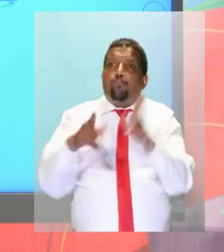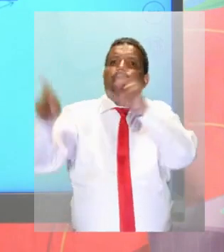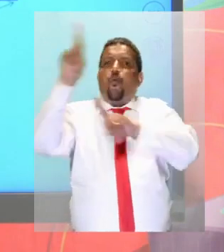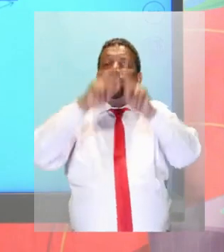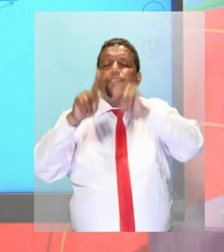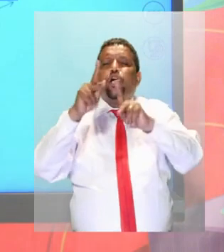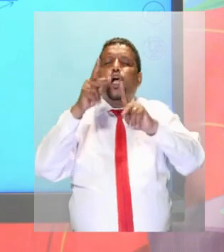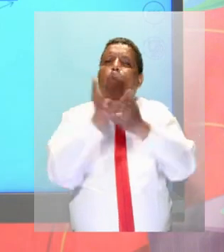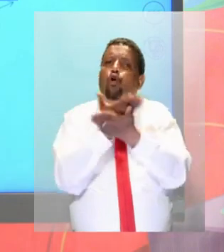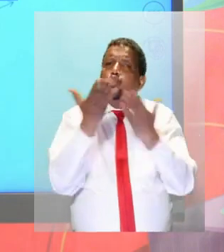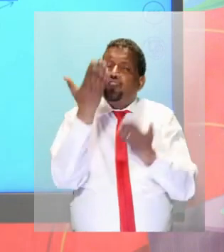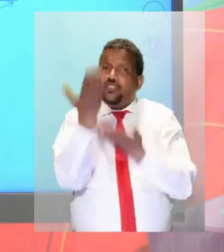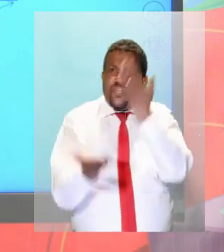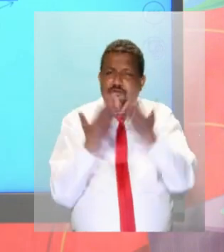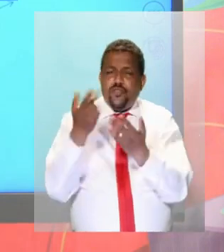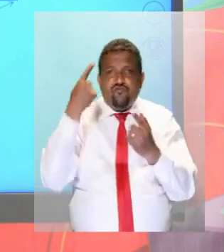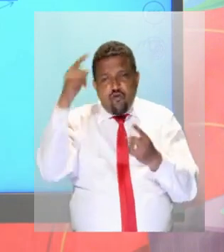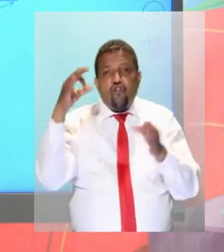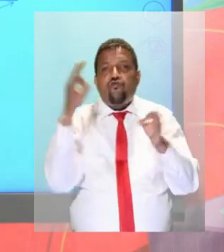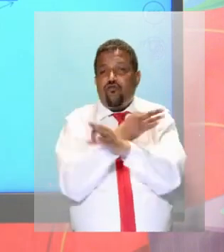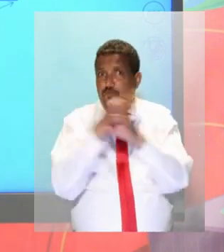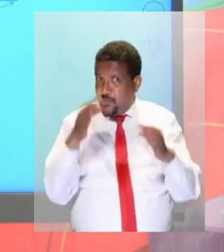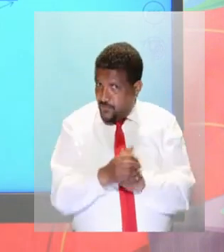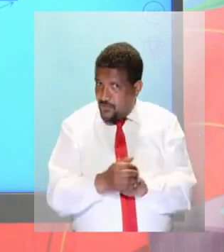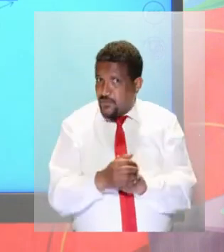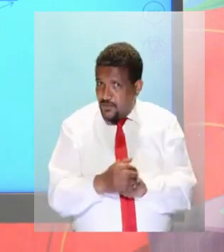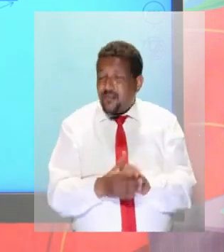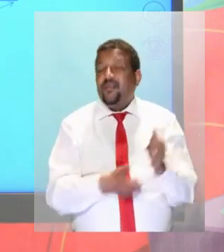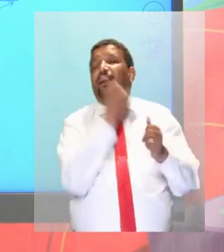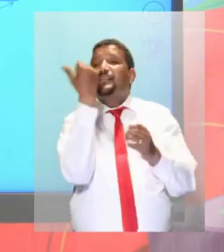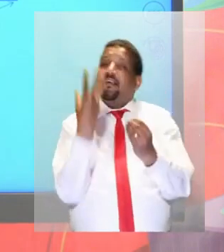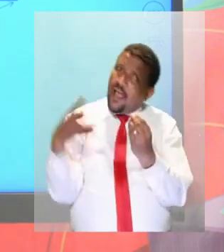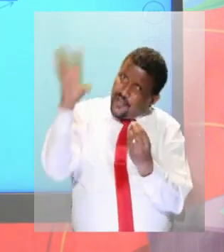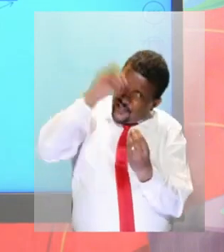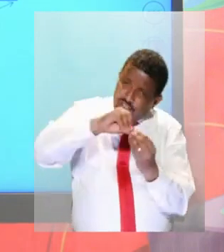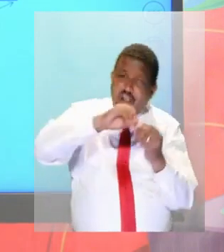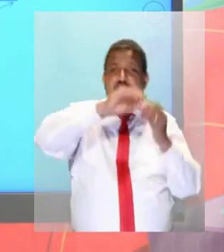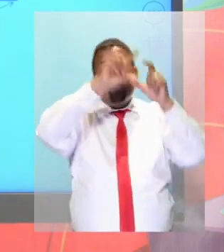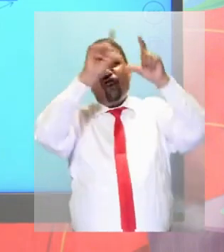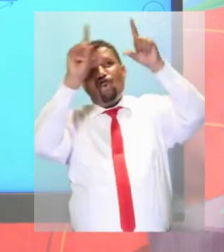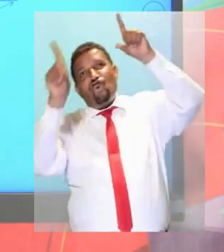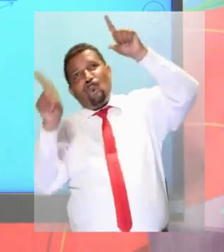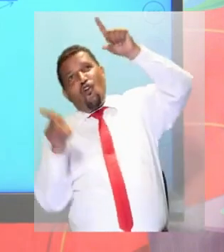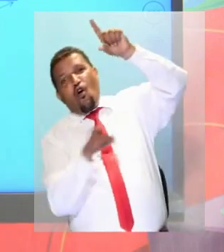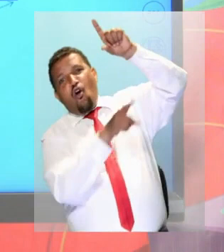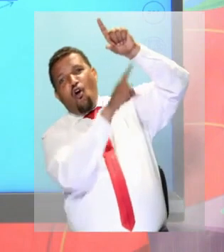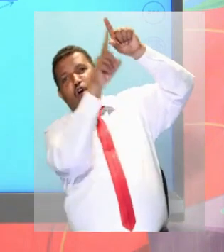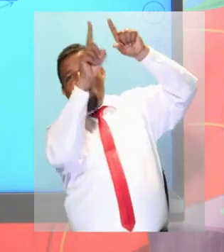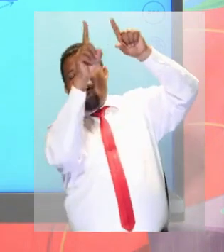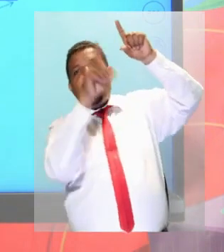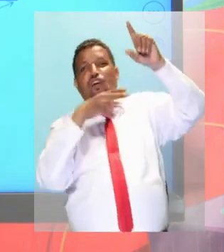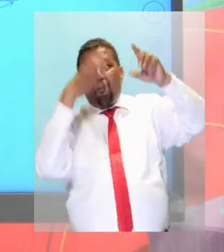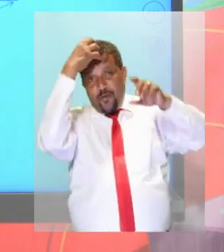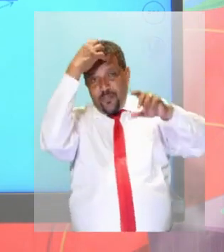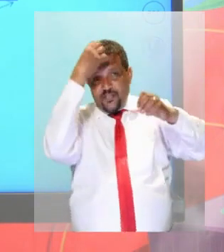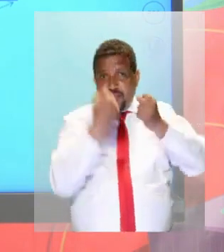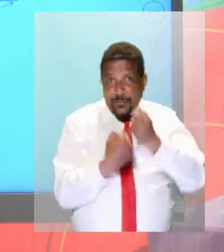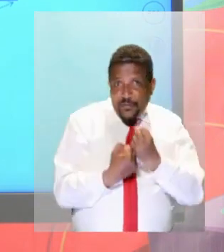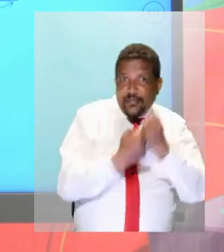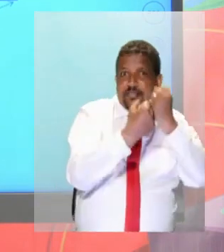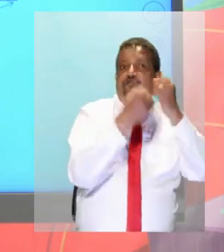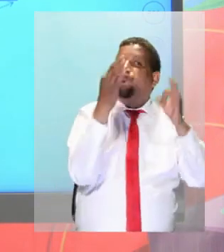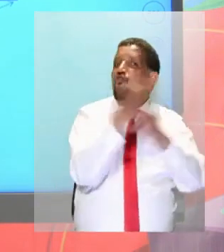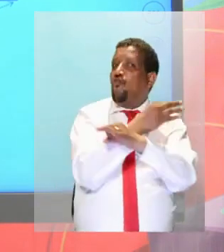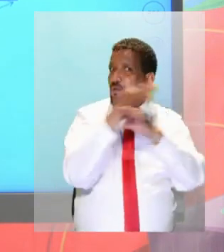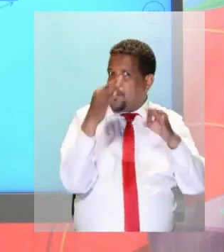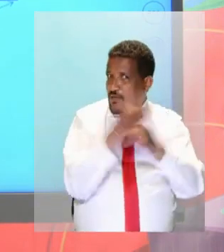and services for firms. And another additional flow is government will make subsidies for firms,